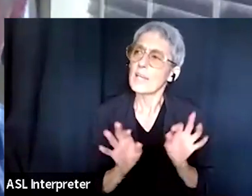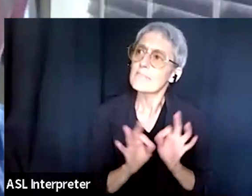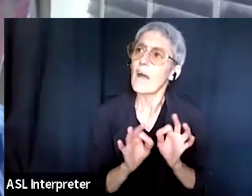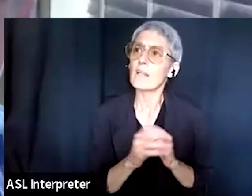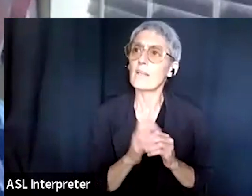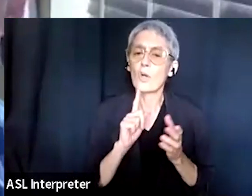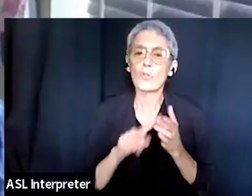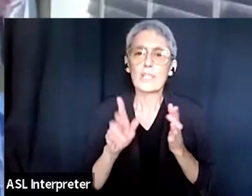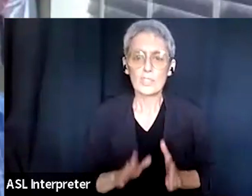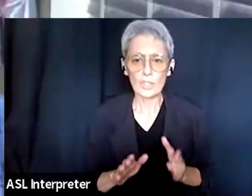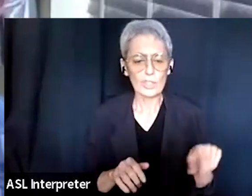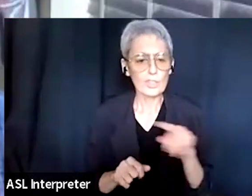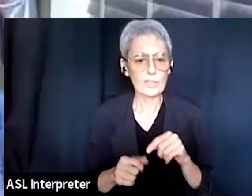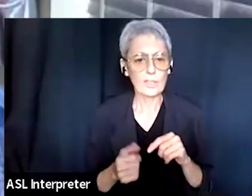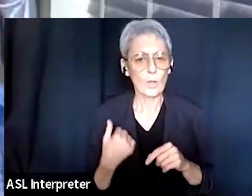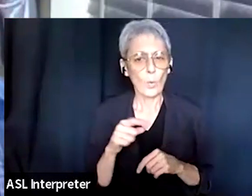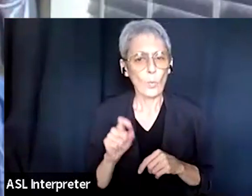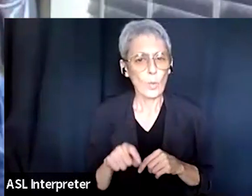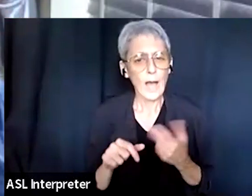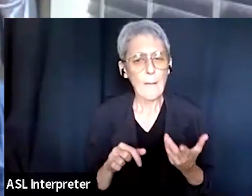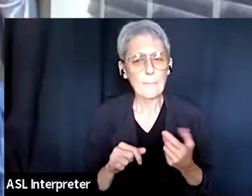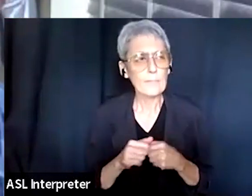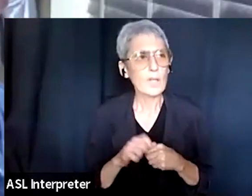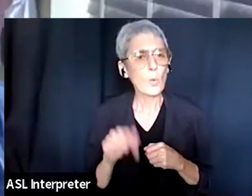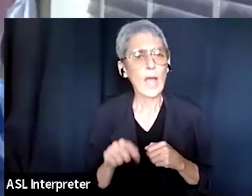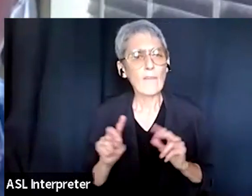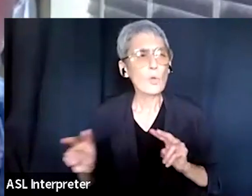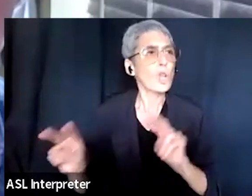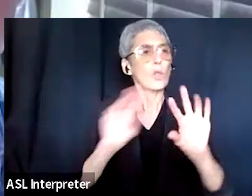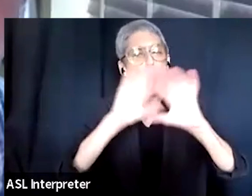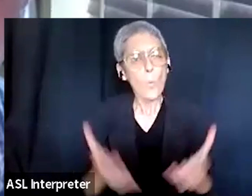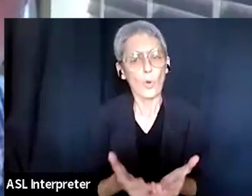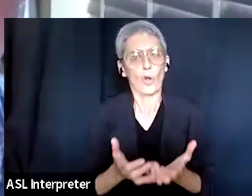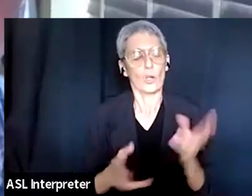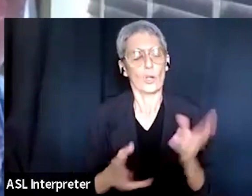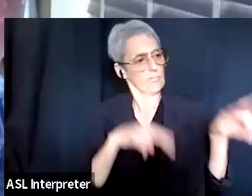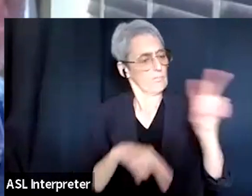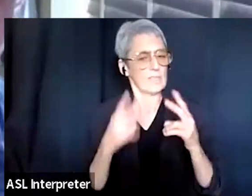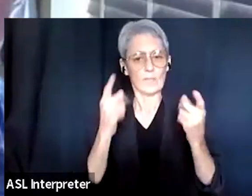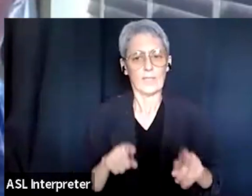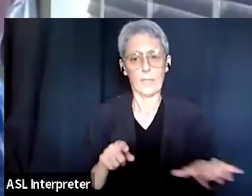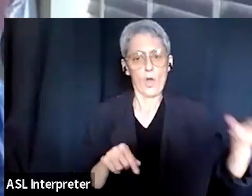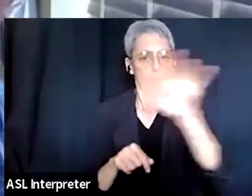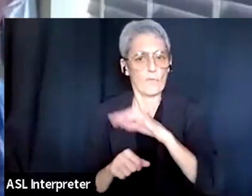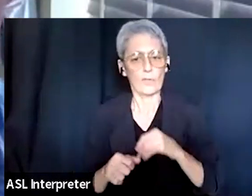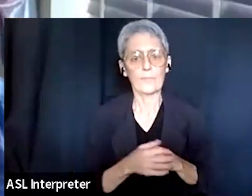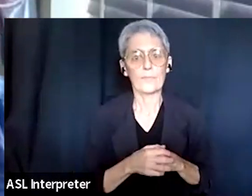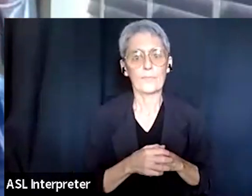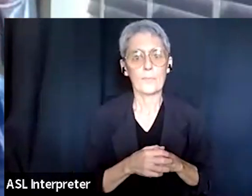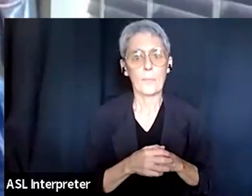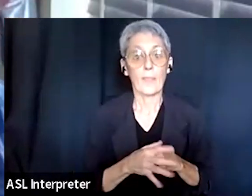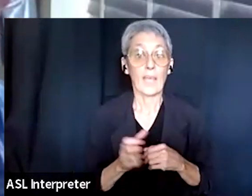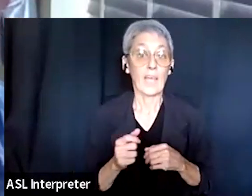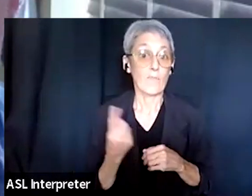that we have to look worldwide at what's happening, because if one makes a contribution to knowledge,